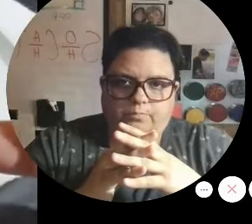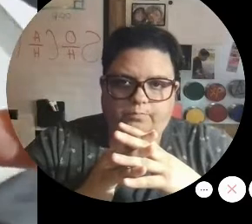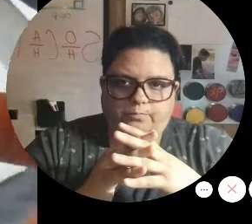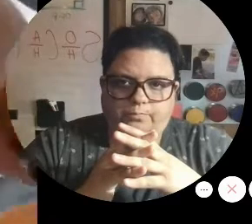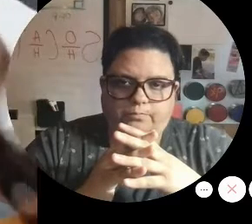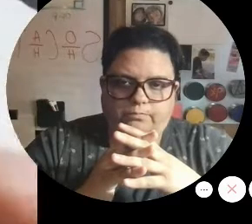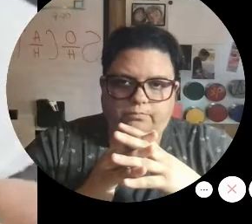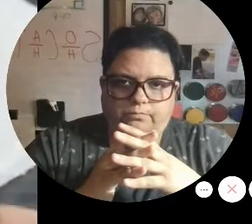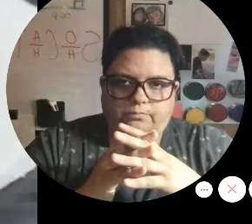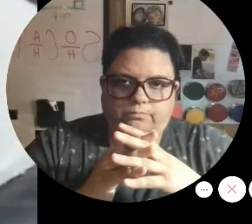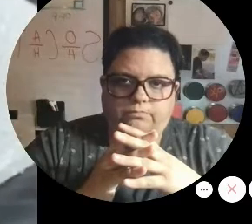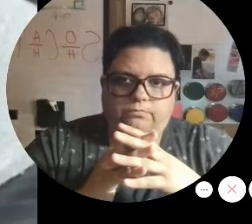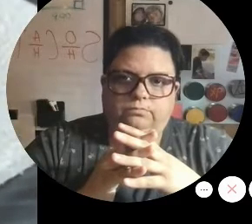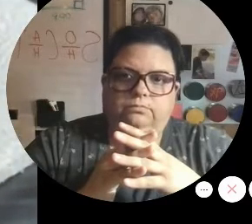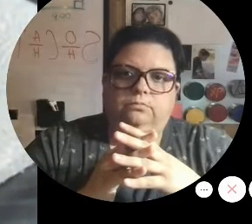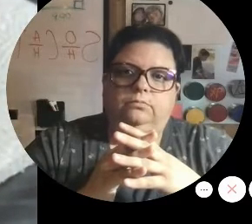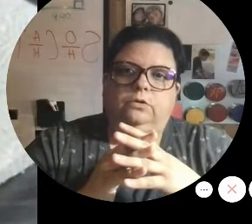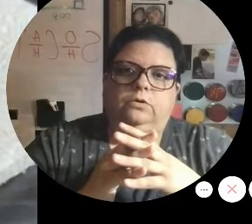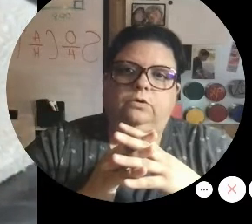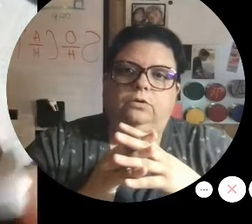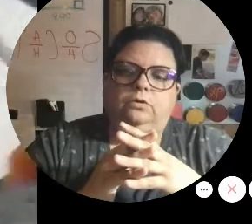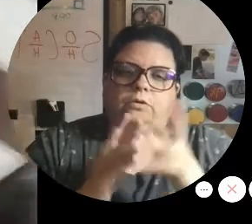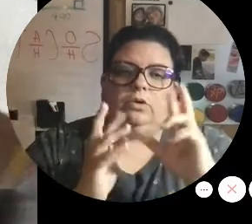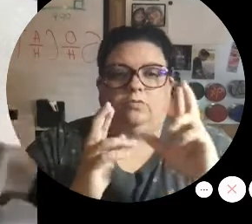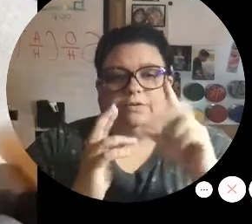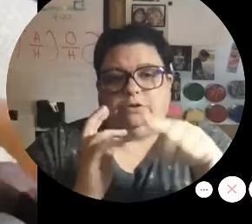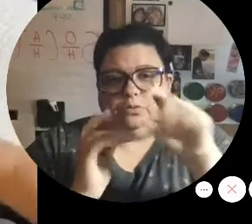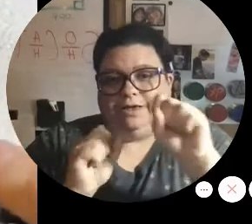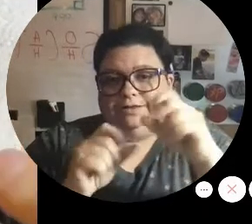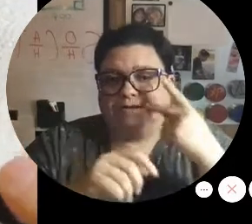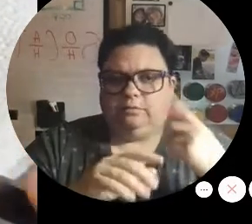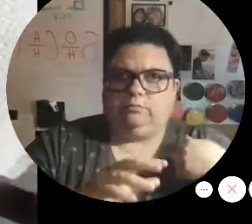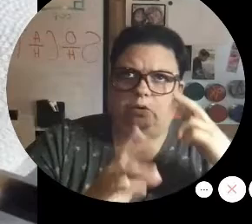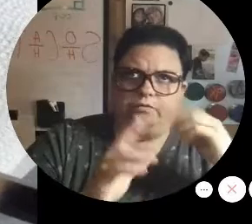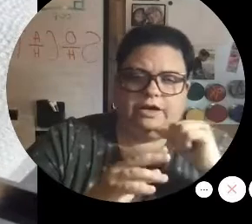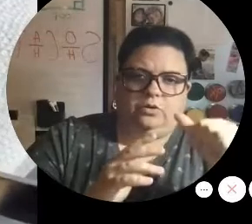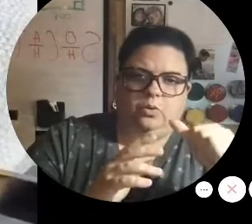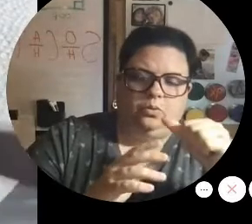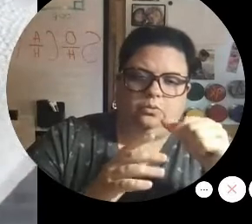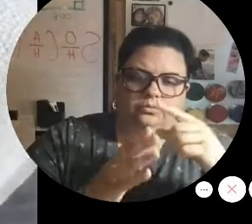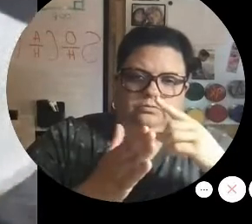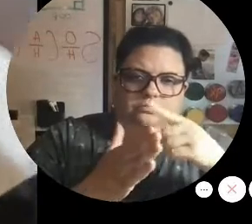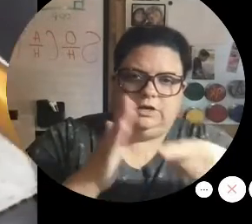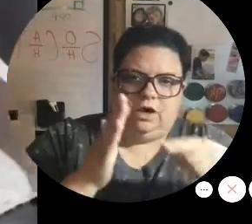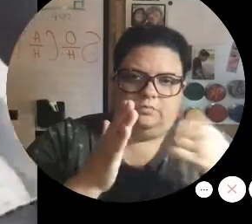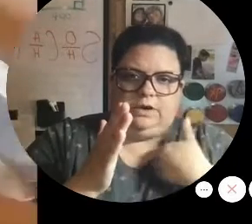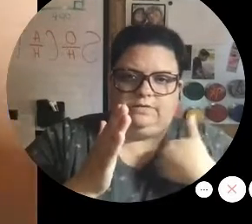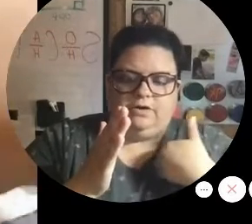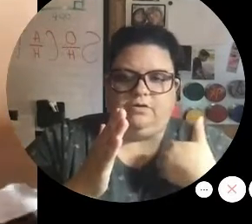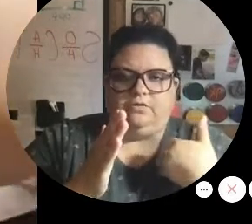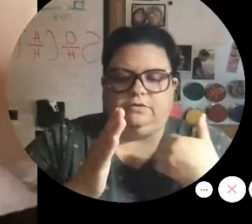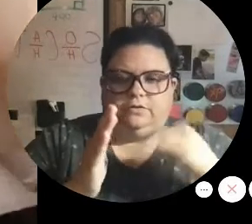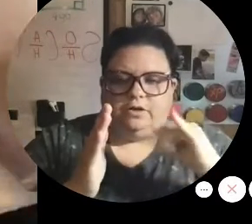okay, and hopefully you guys can see. Hopefully I don't cut myself on camera. That would be funny. Not